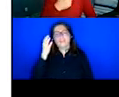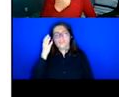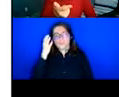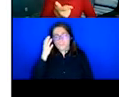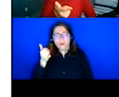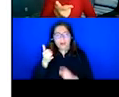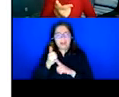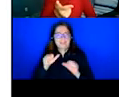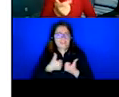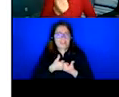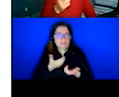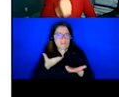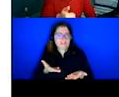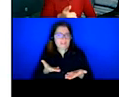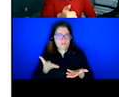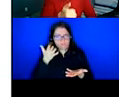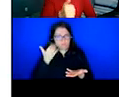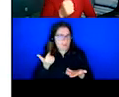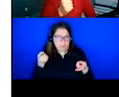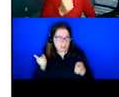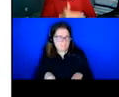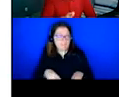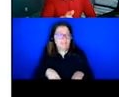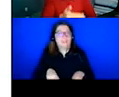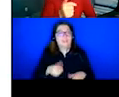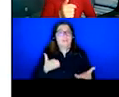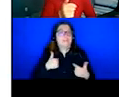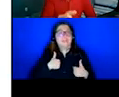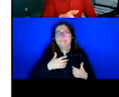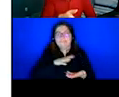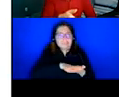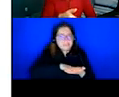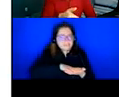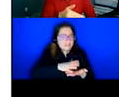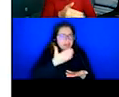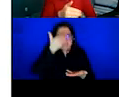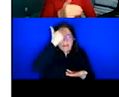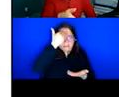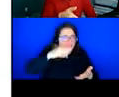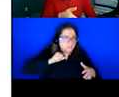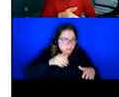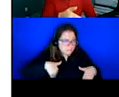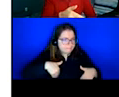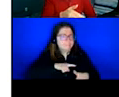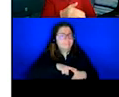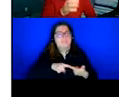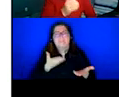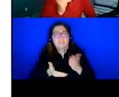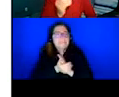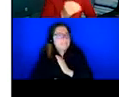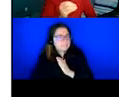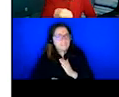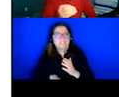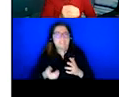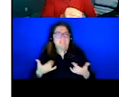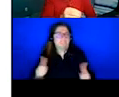Again, going back to, is it a knowledge thing? Is it a skills thing? Is it a confidence thing? Or is it an environment thing? It's always